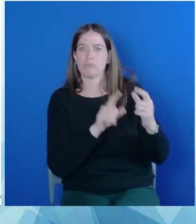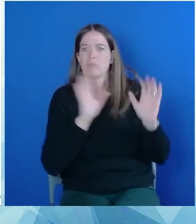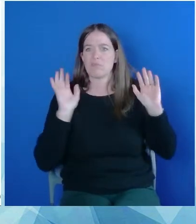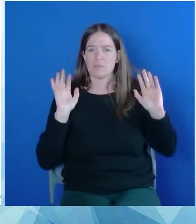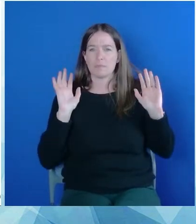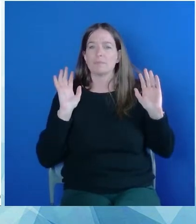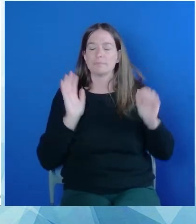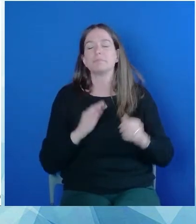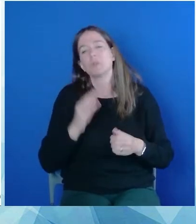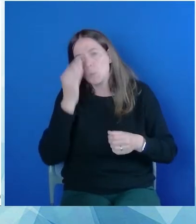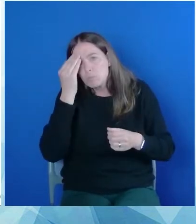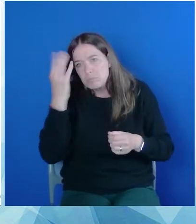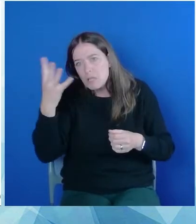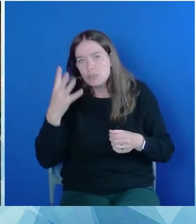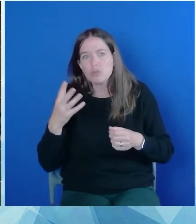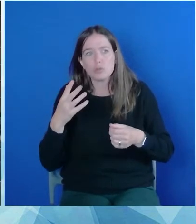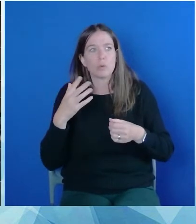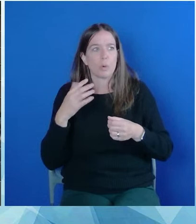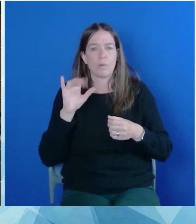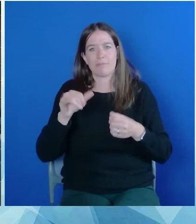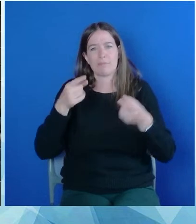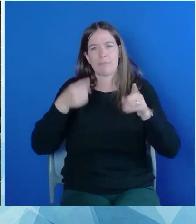of interactions are happening as well.